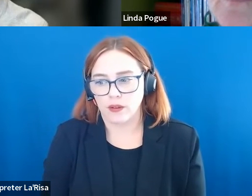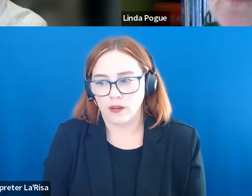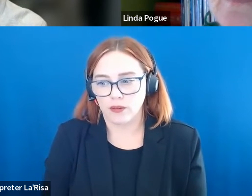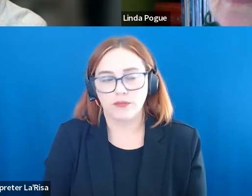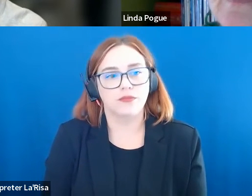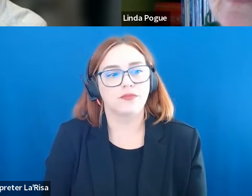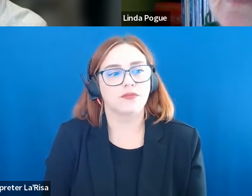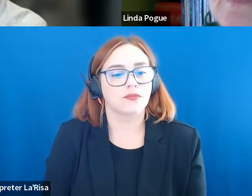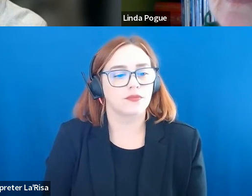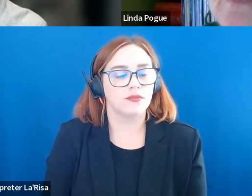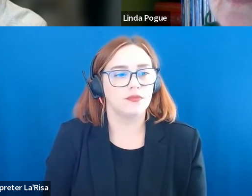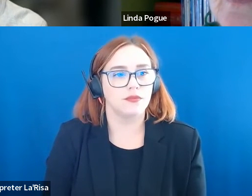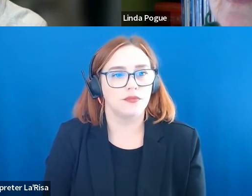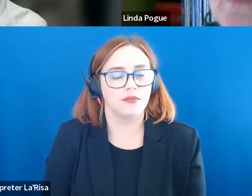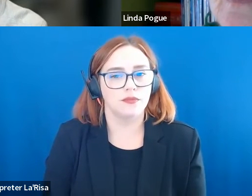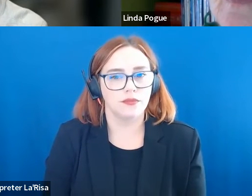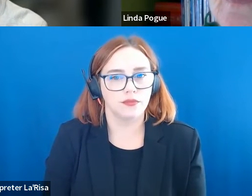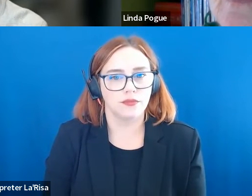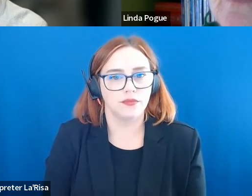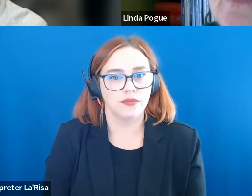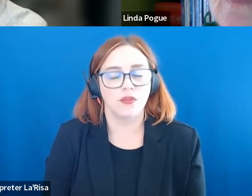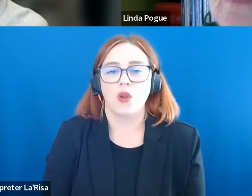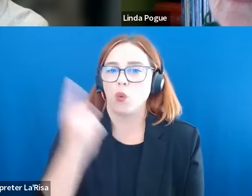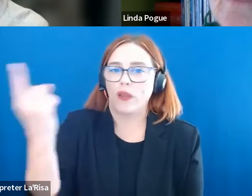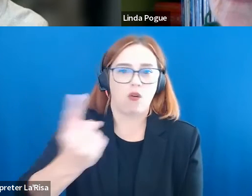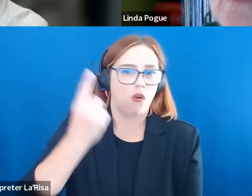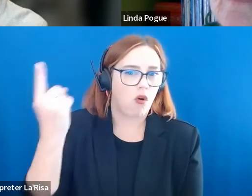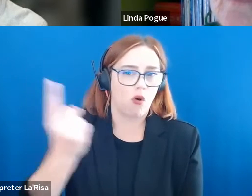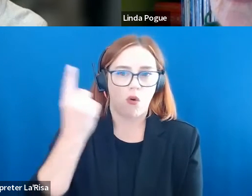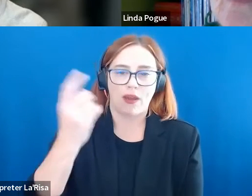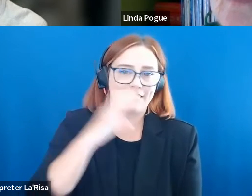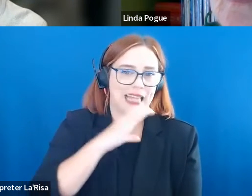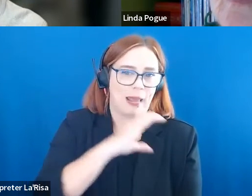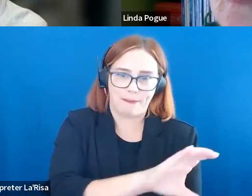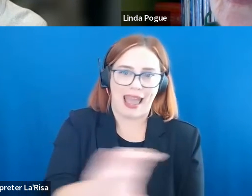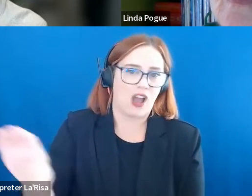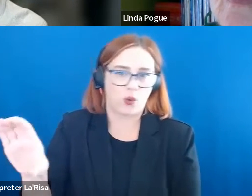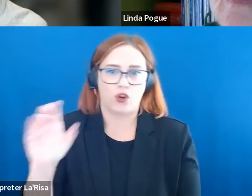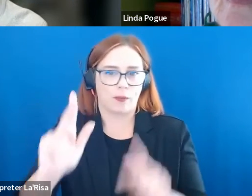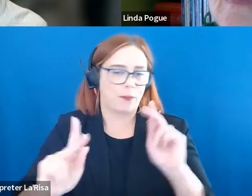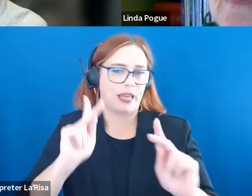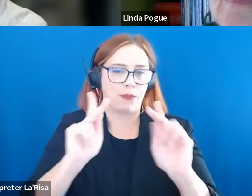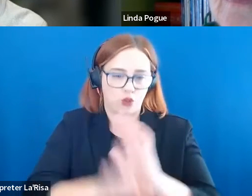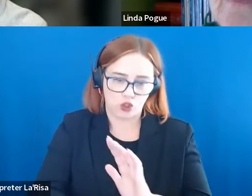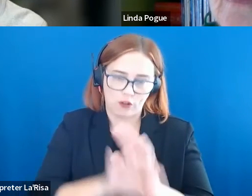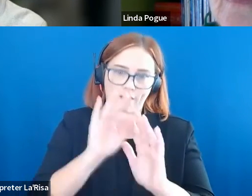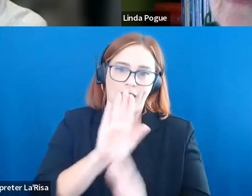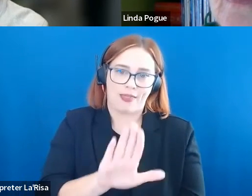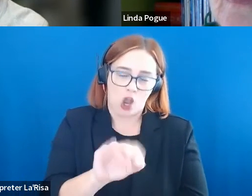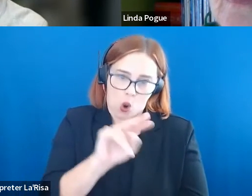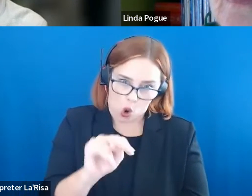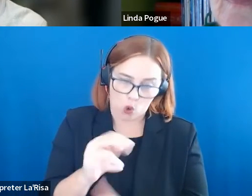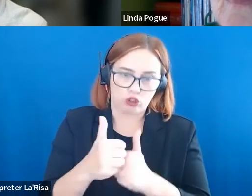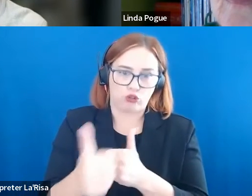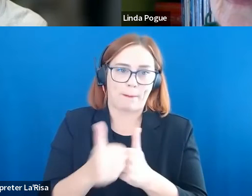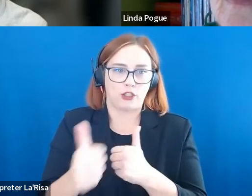we always empower people to find their own transportation. The individuals that we're generally transporting are people that